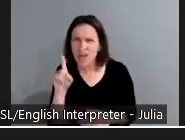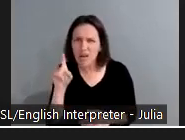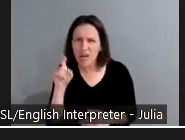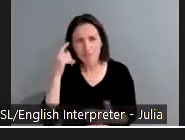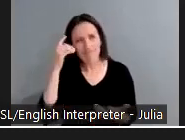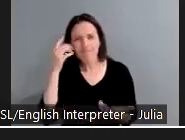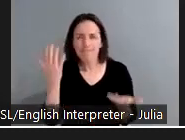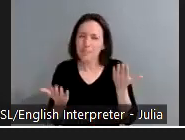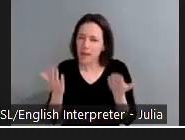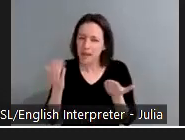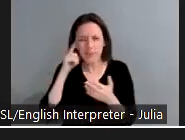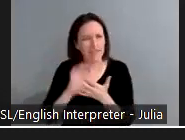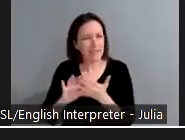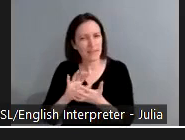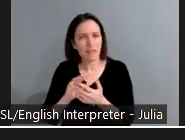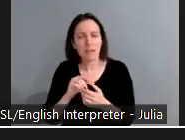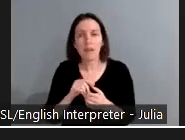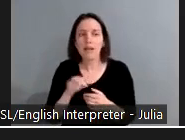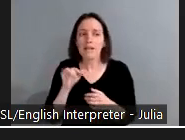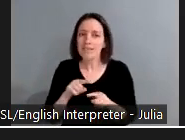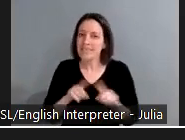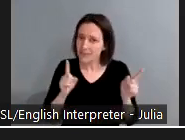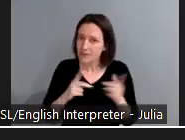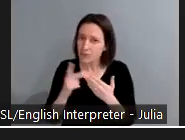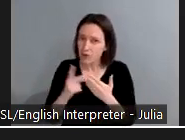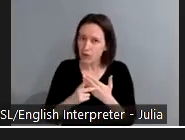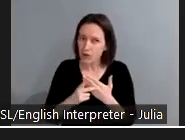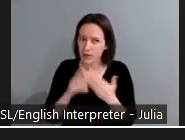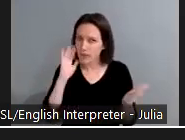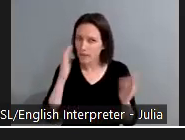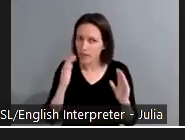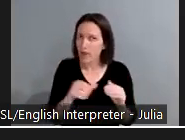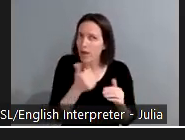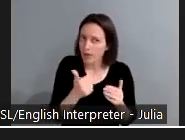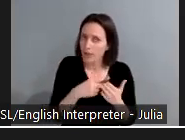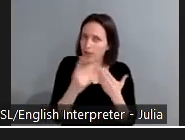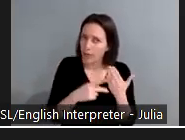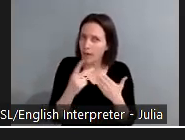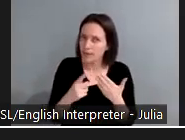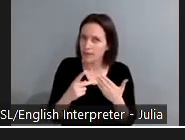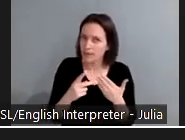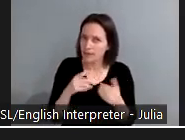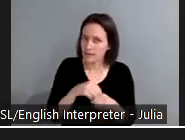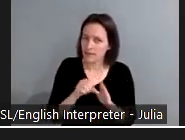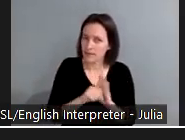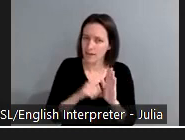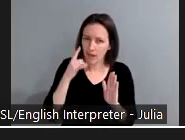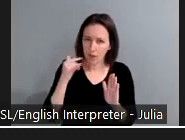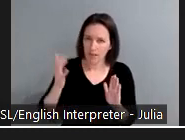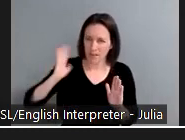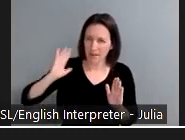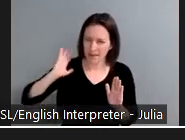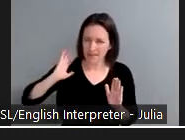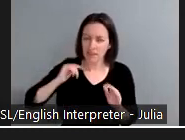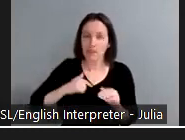new program different from what California has seen in the past. So our name,